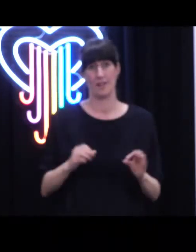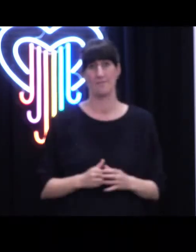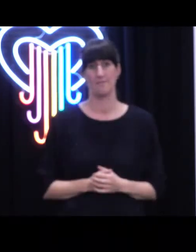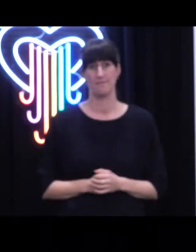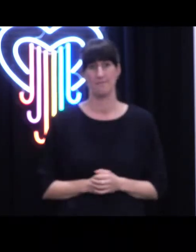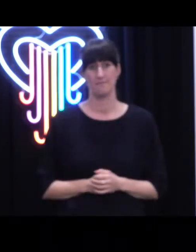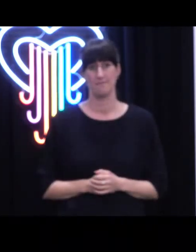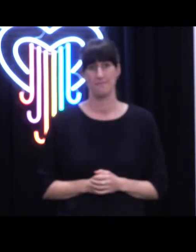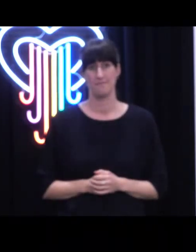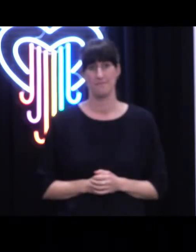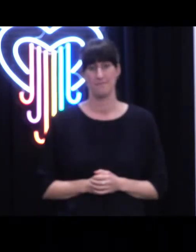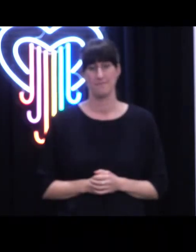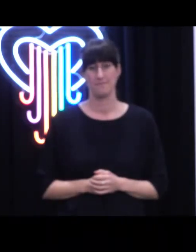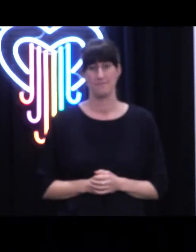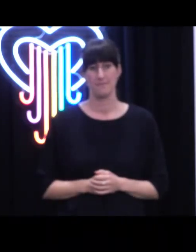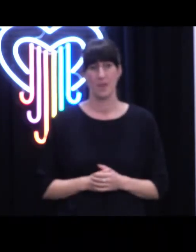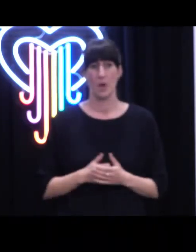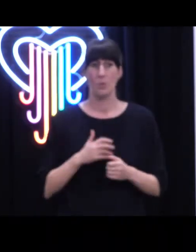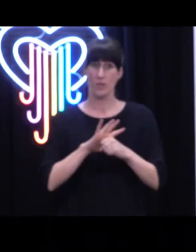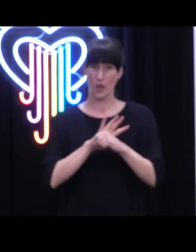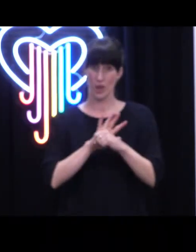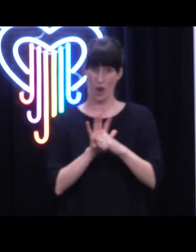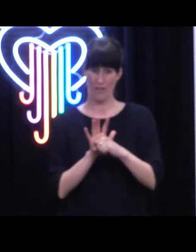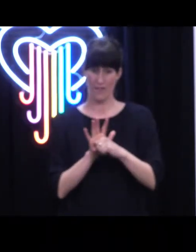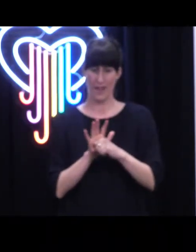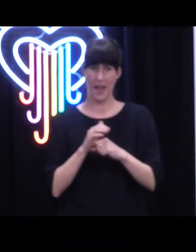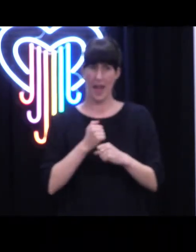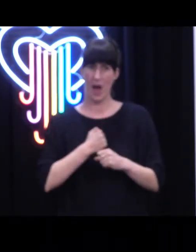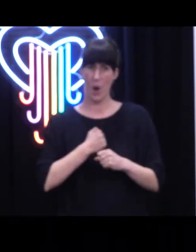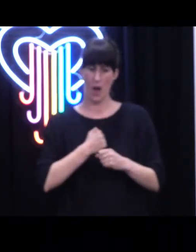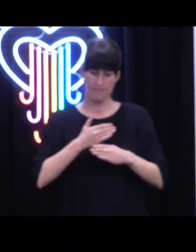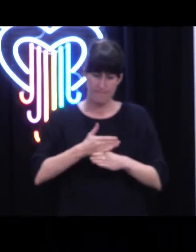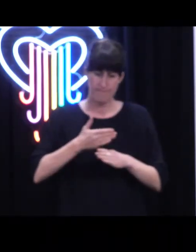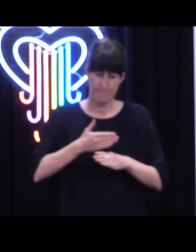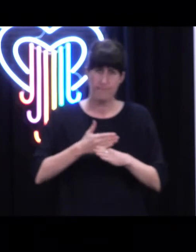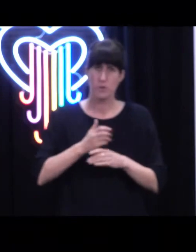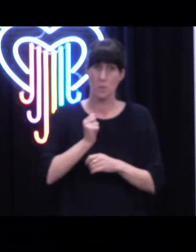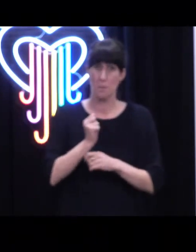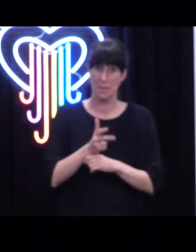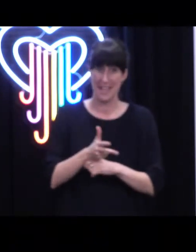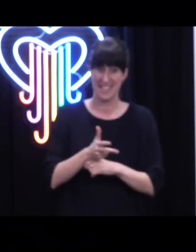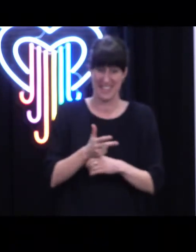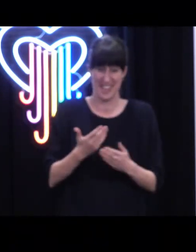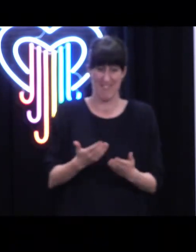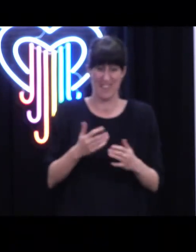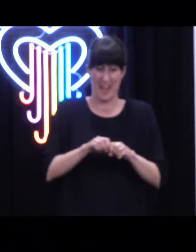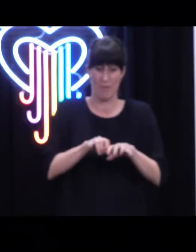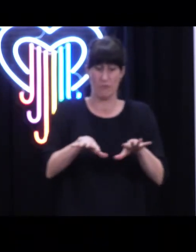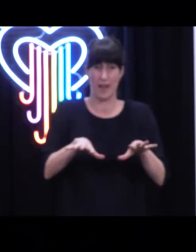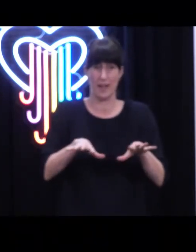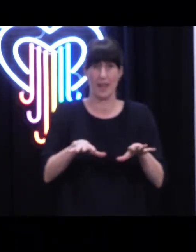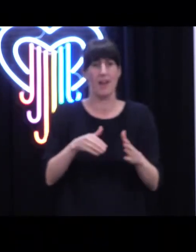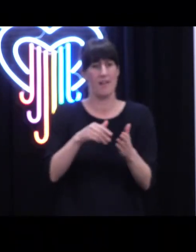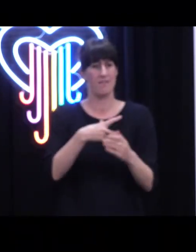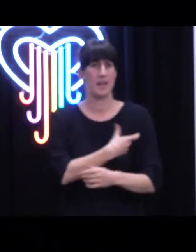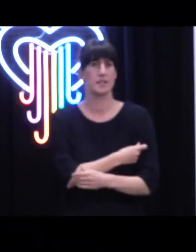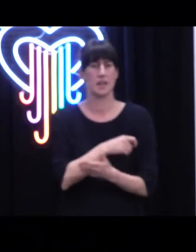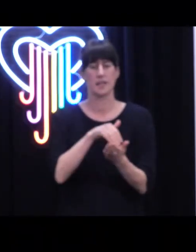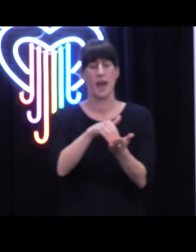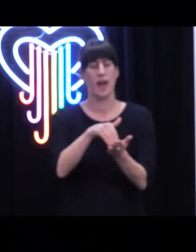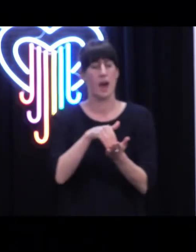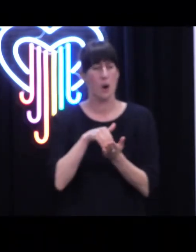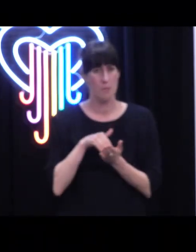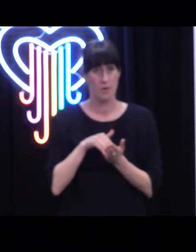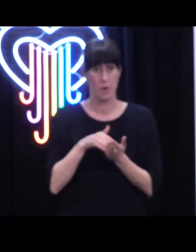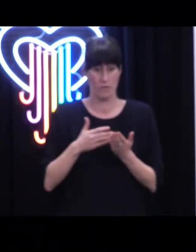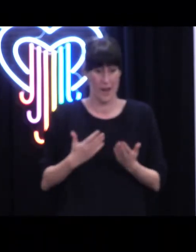said, with COVID, our efforts to defeat the current outbreak, vaccinations are incredibly helpful, both now and into the